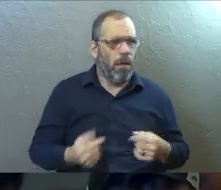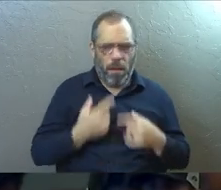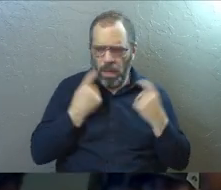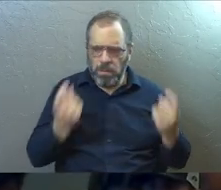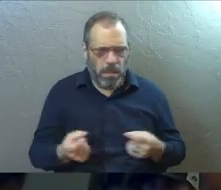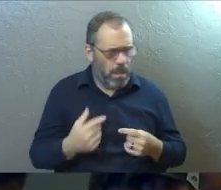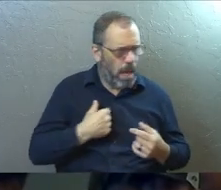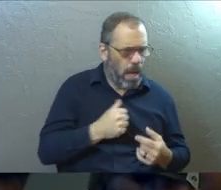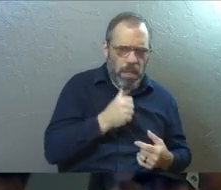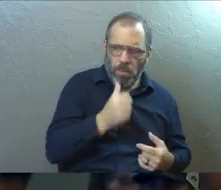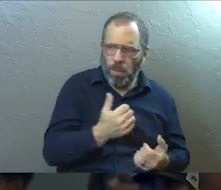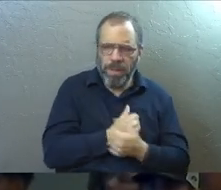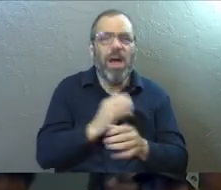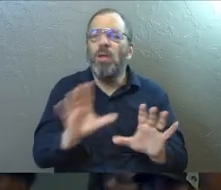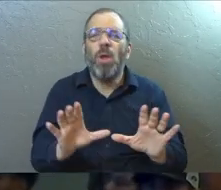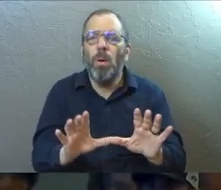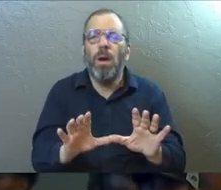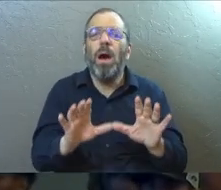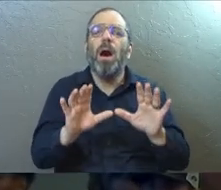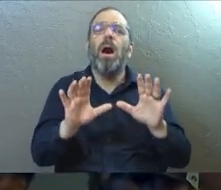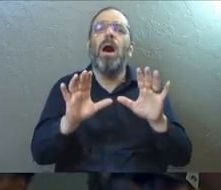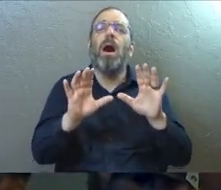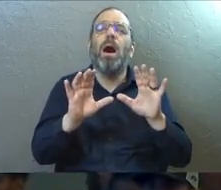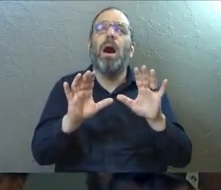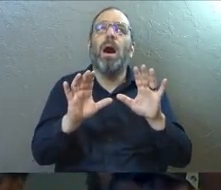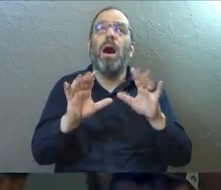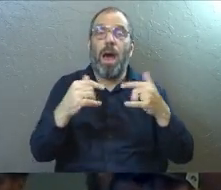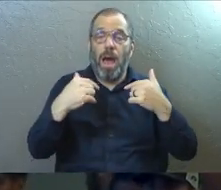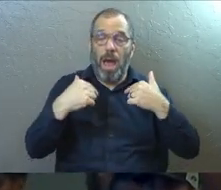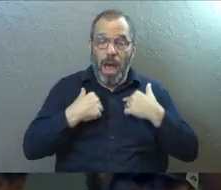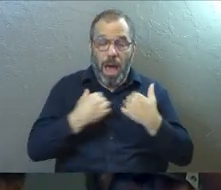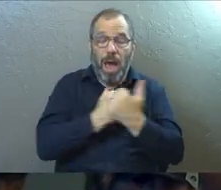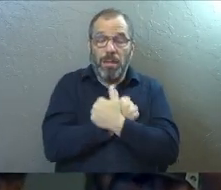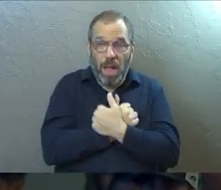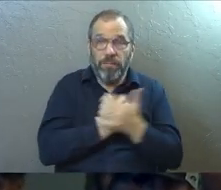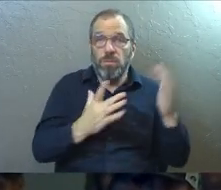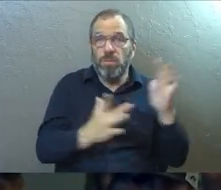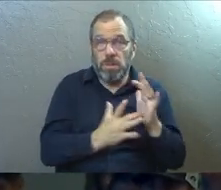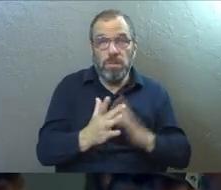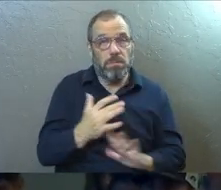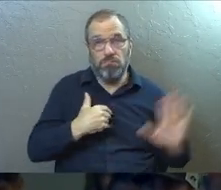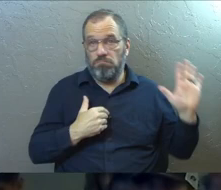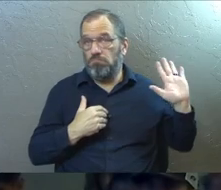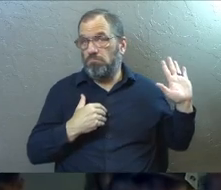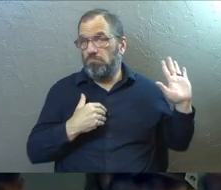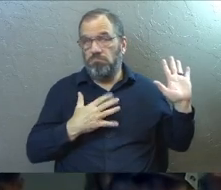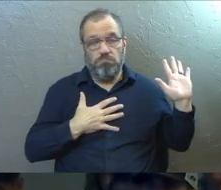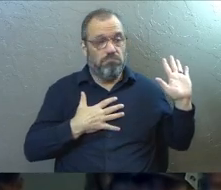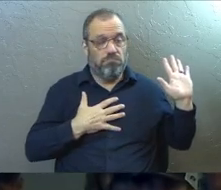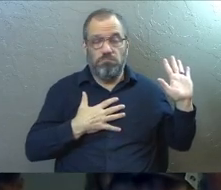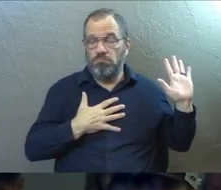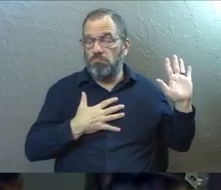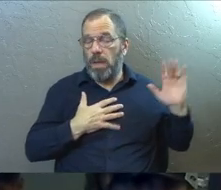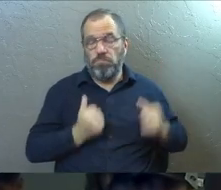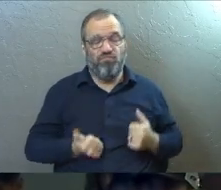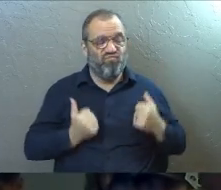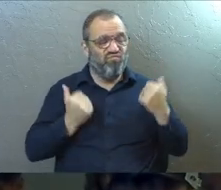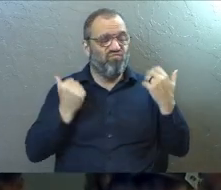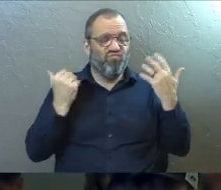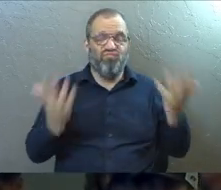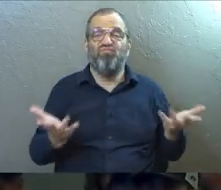I sin, I don't love God. It's like, hey, the reality is that I'll tell you, I love Jesus. And I've given my life